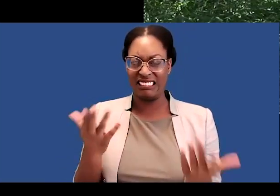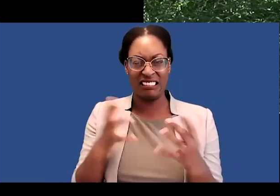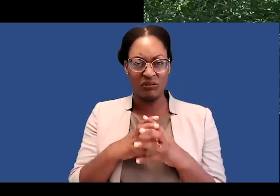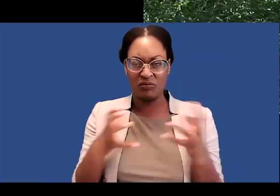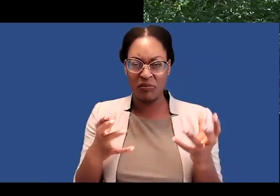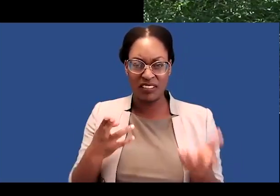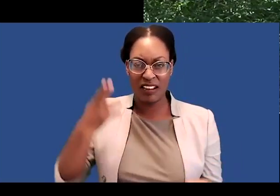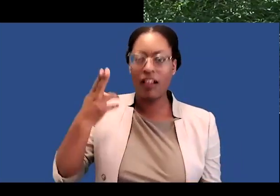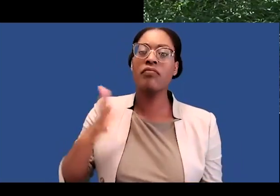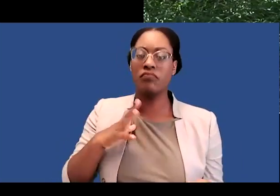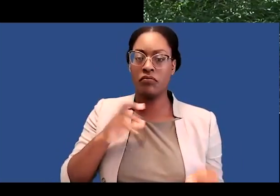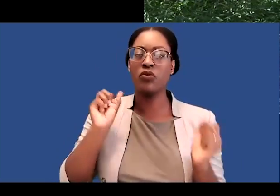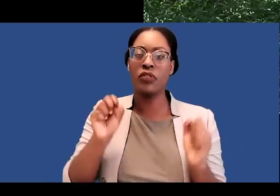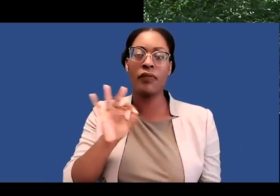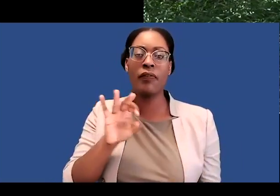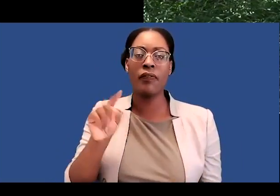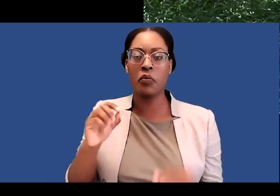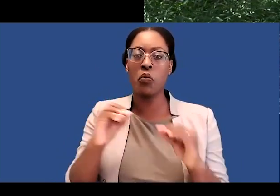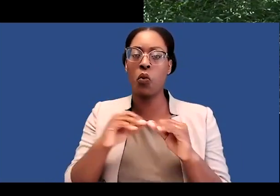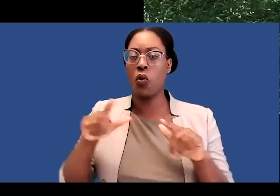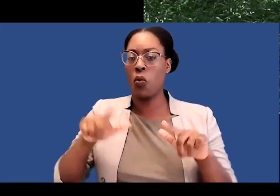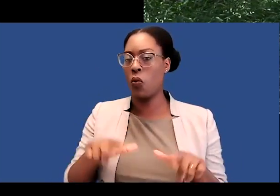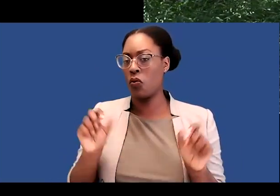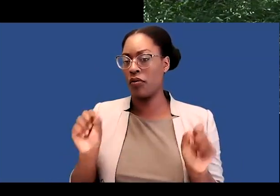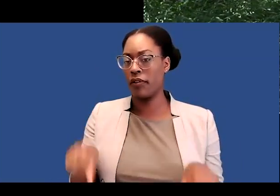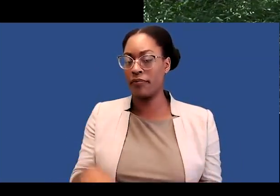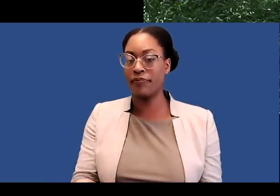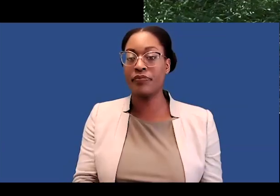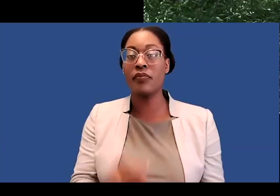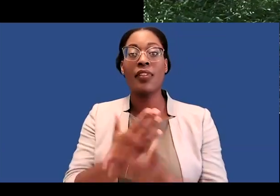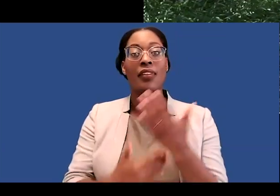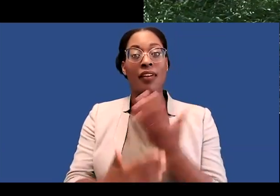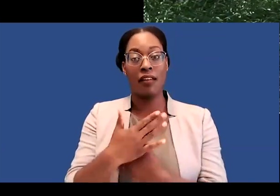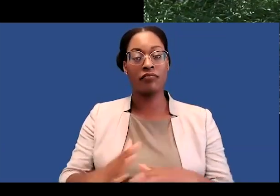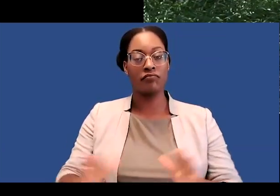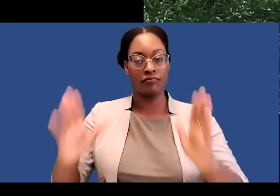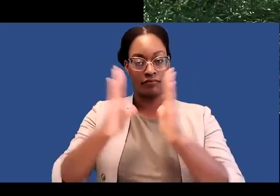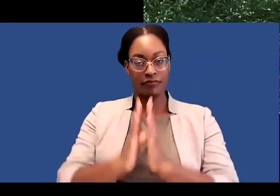not resting on the knee. I'm going to bring the hands together into prayer.